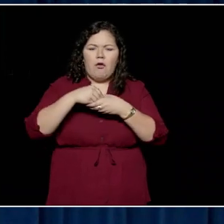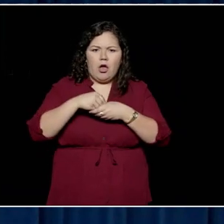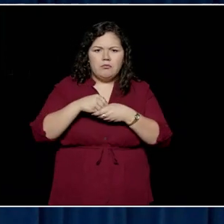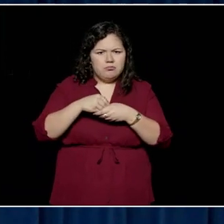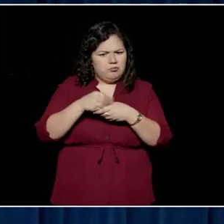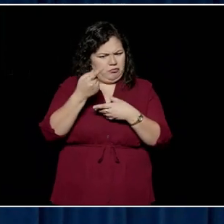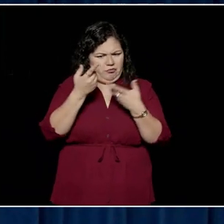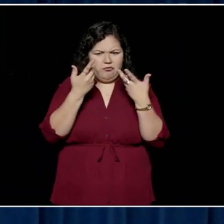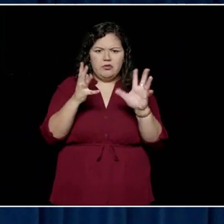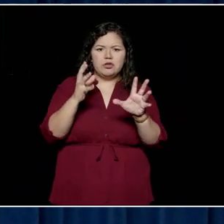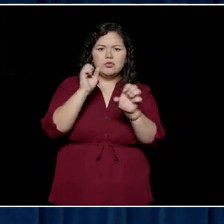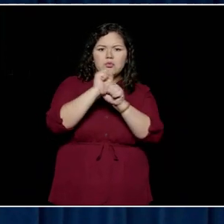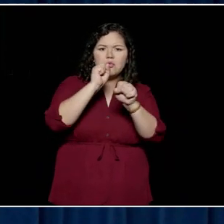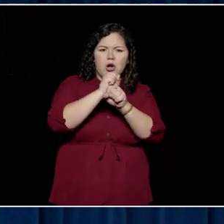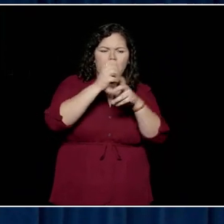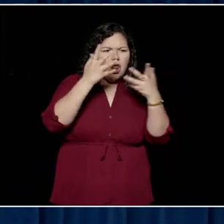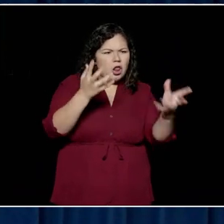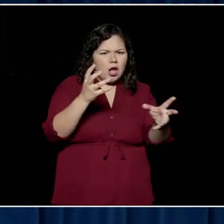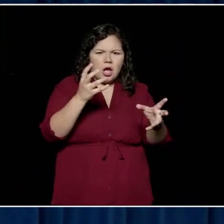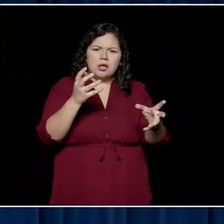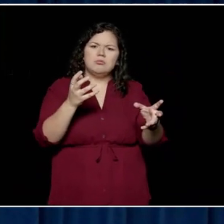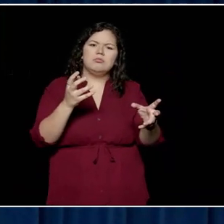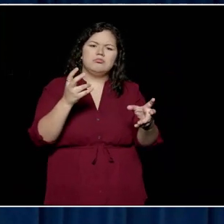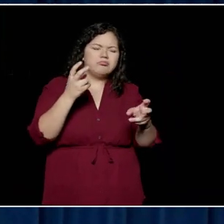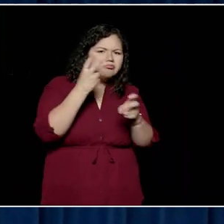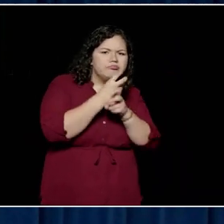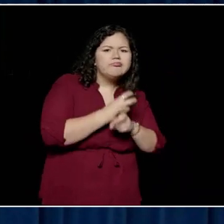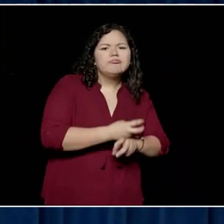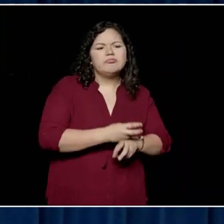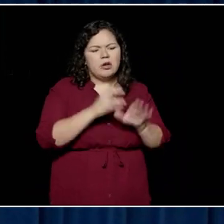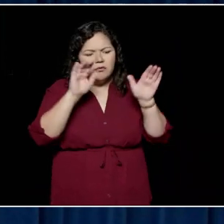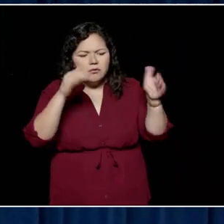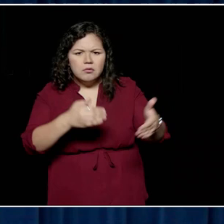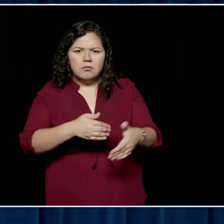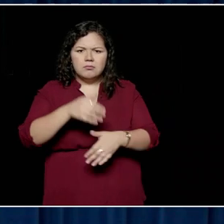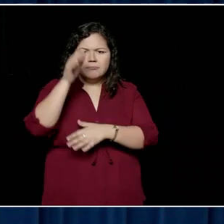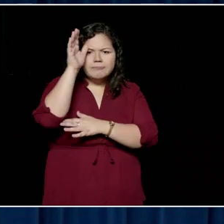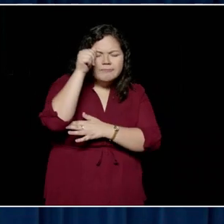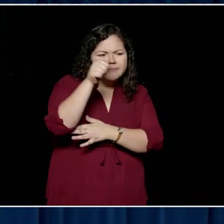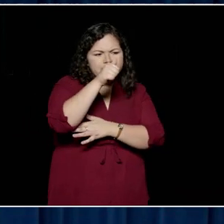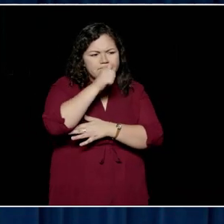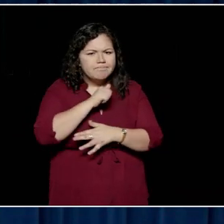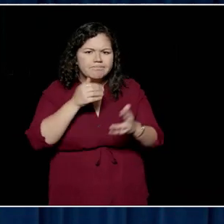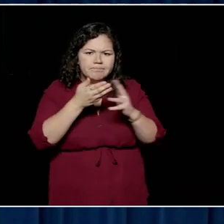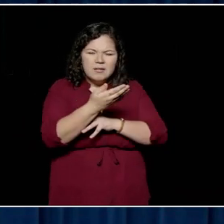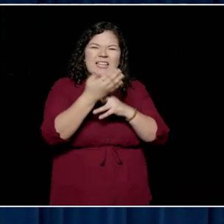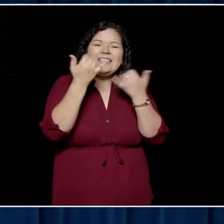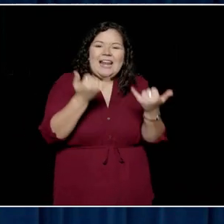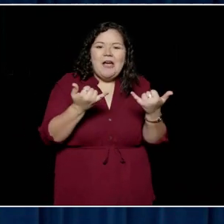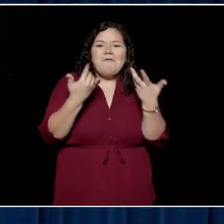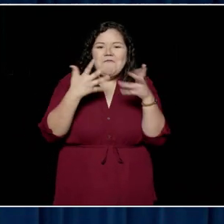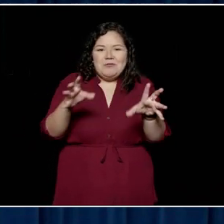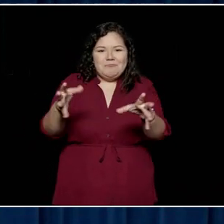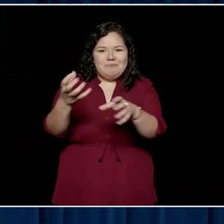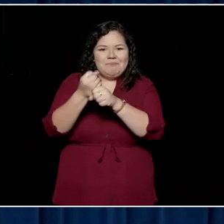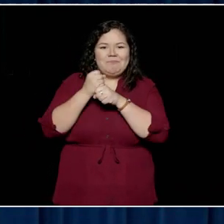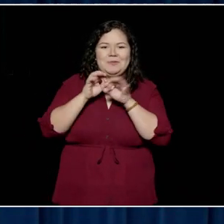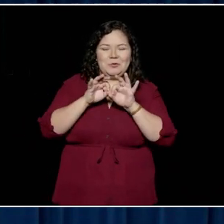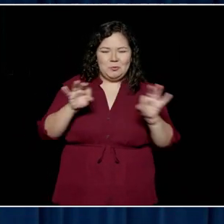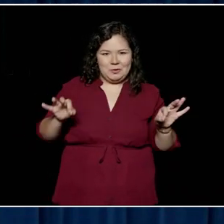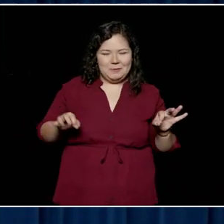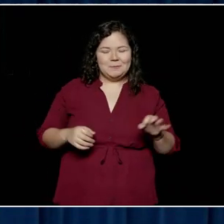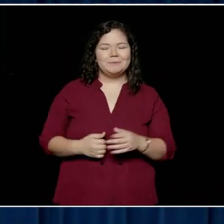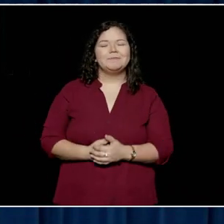UBC. All of you have invested a great deal of determination, focus, and hard work to obtain your